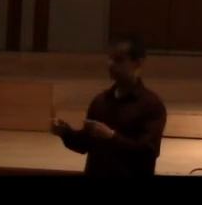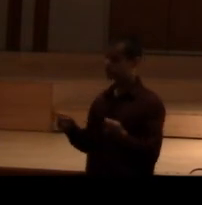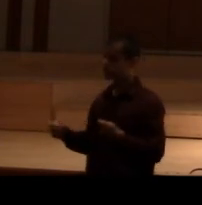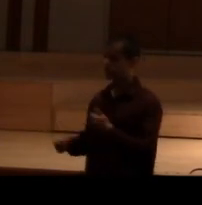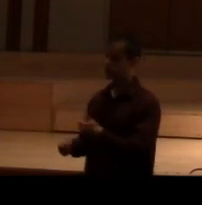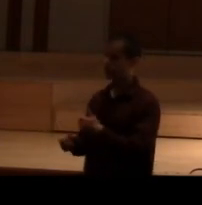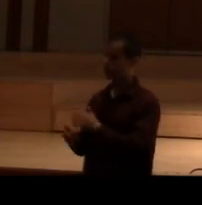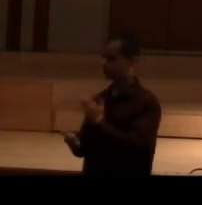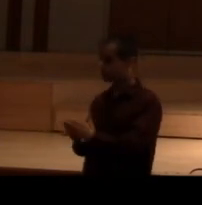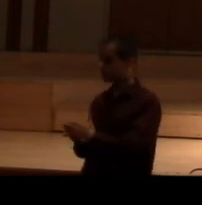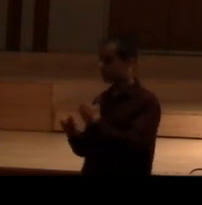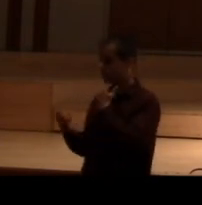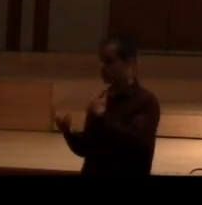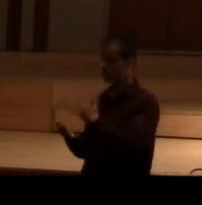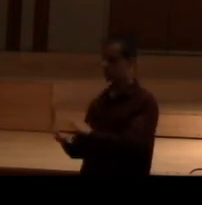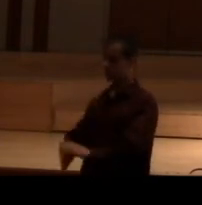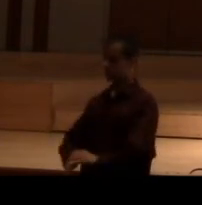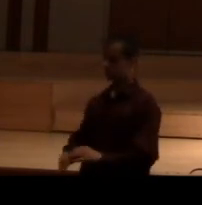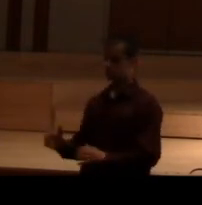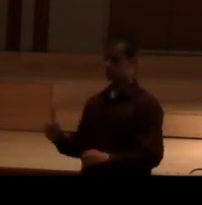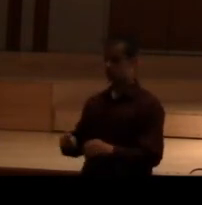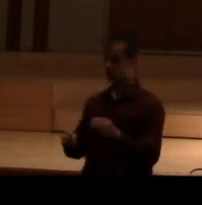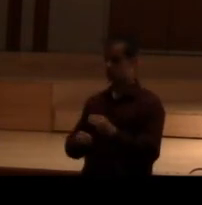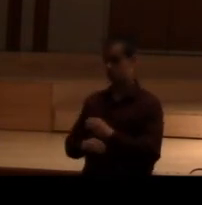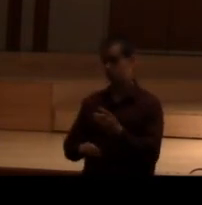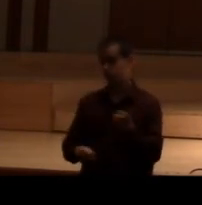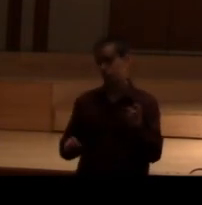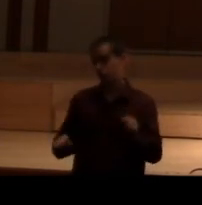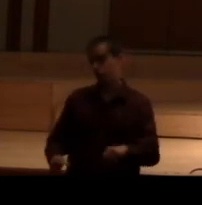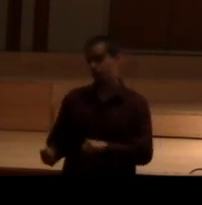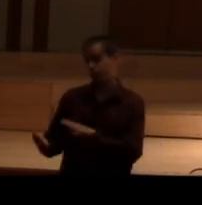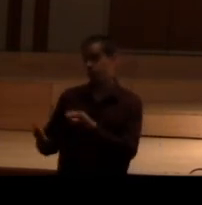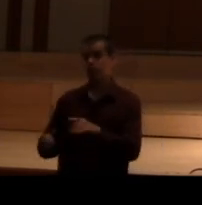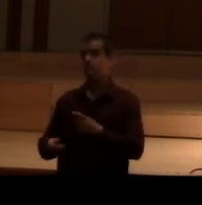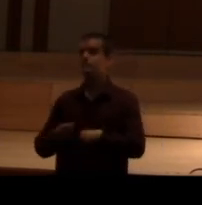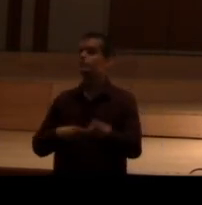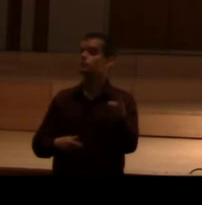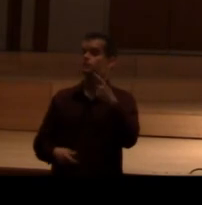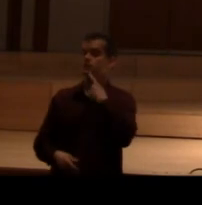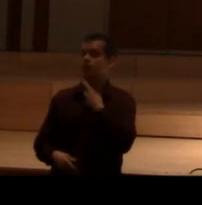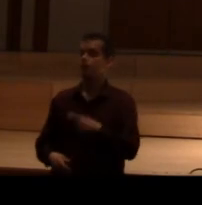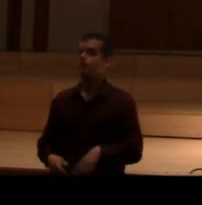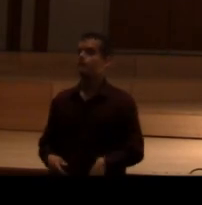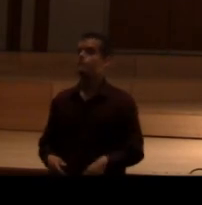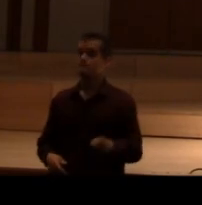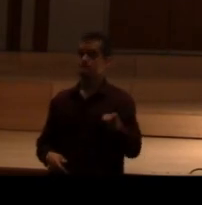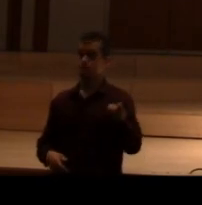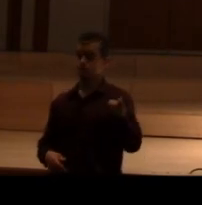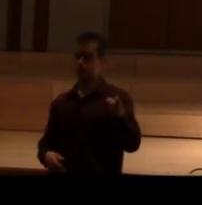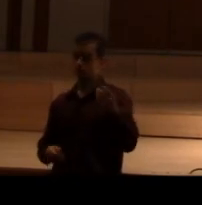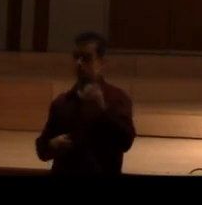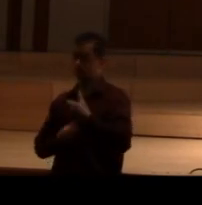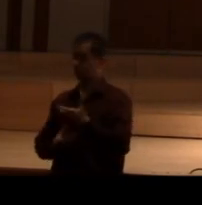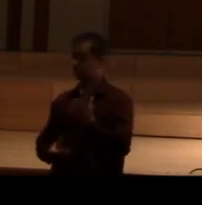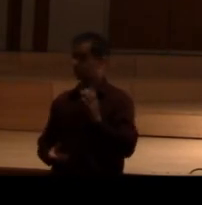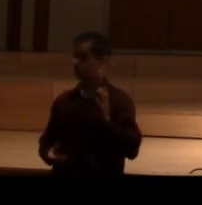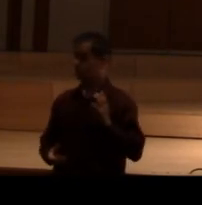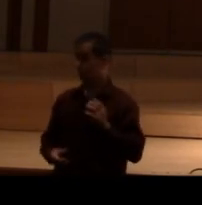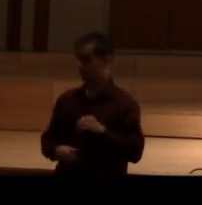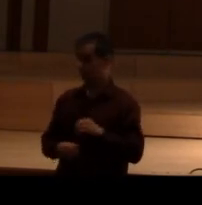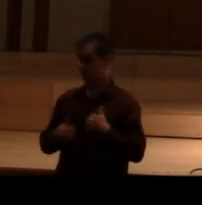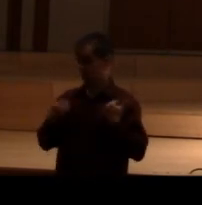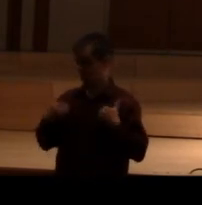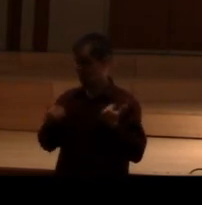stop causing a scene, and get back to math, I guess she could have done that. But Felisa told me instead that when she was young, she had been put in a gifted